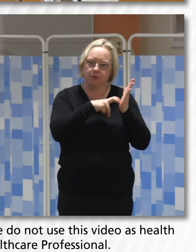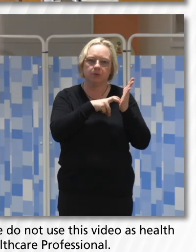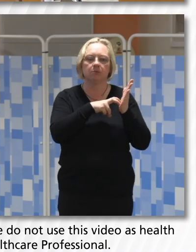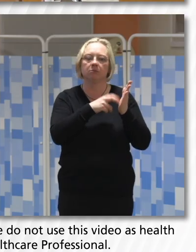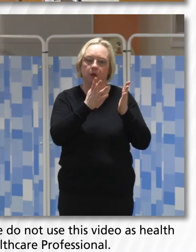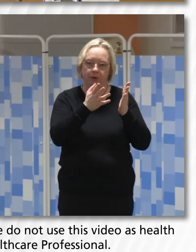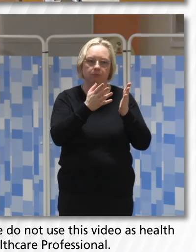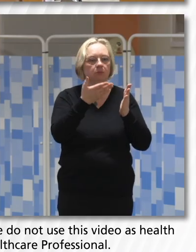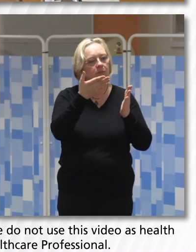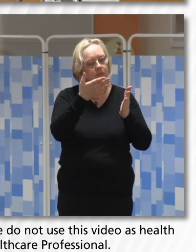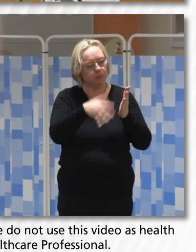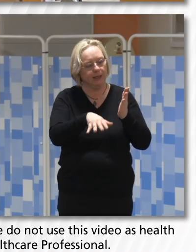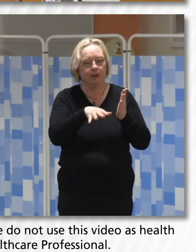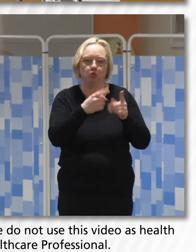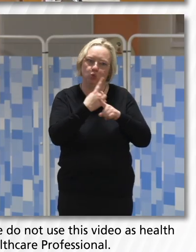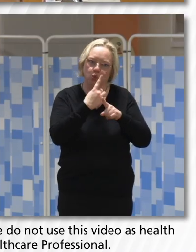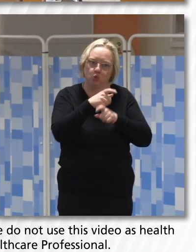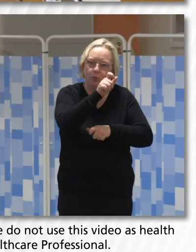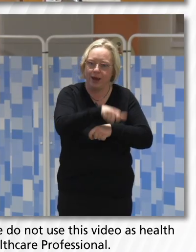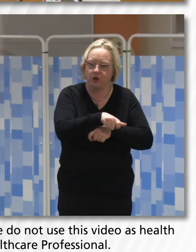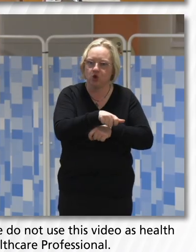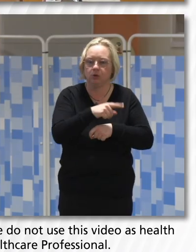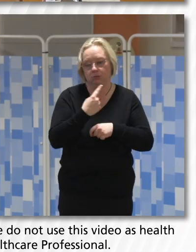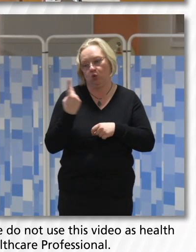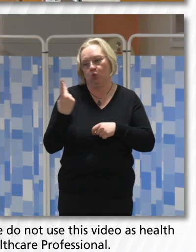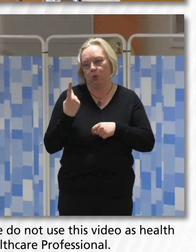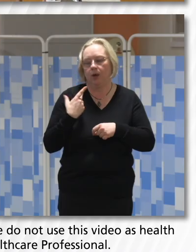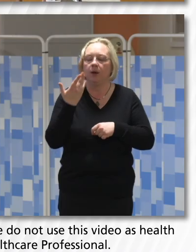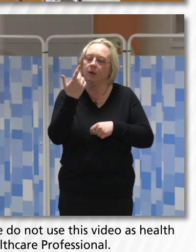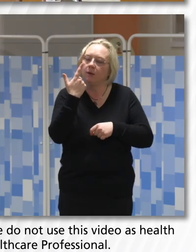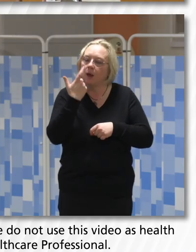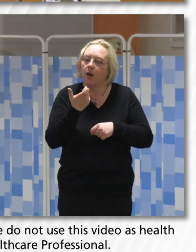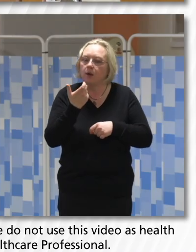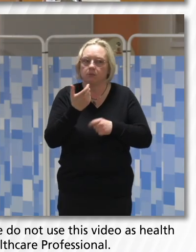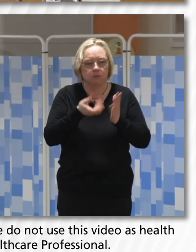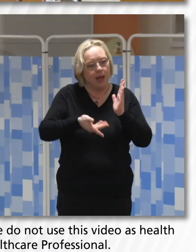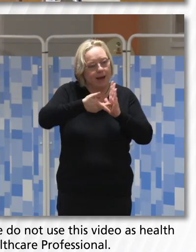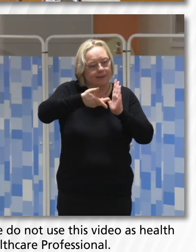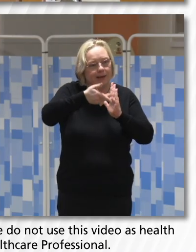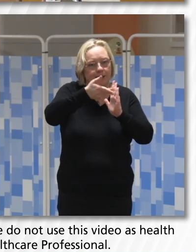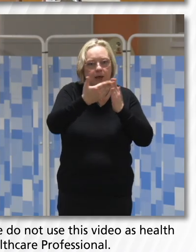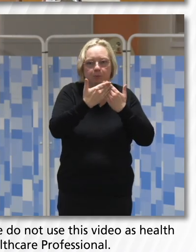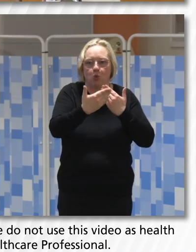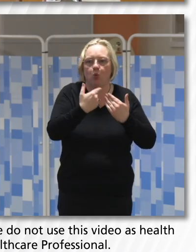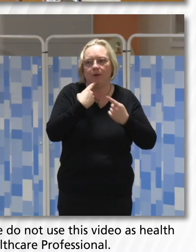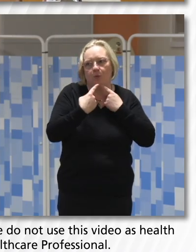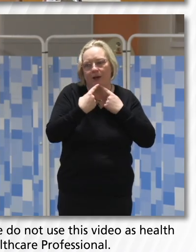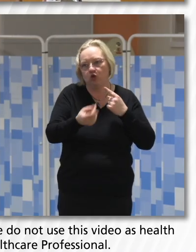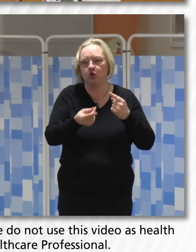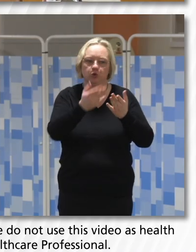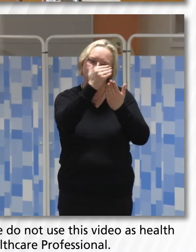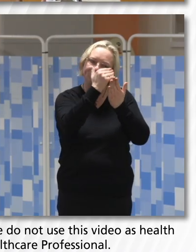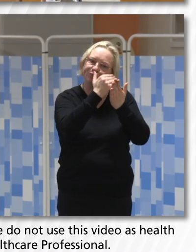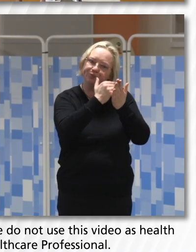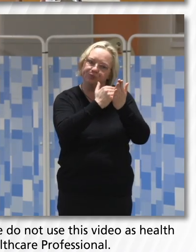and their follow-up is as planned. And Lisa and I can add into that document at any time through that person's journey with Parkinson's,